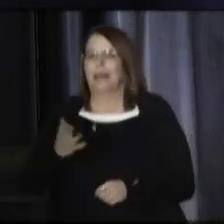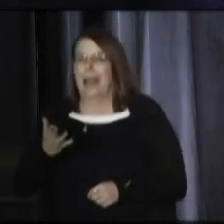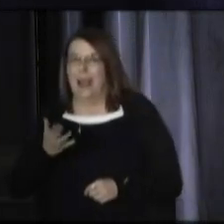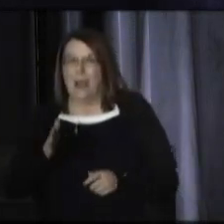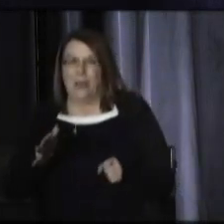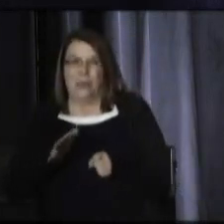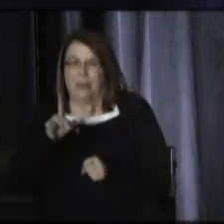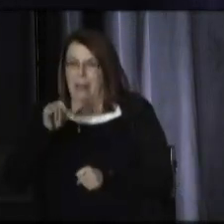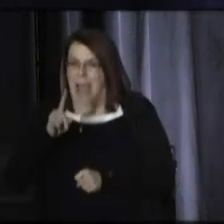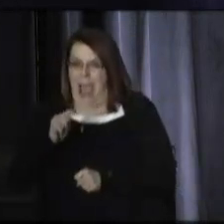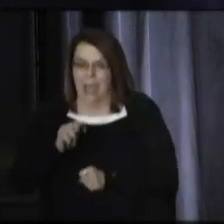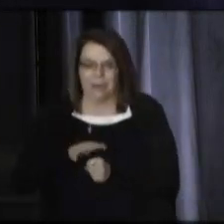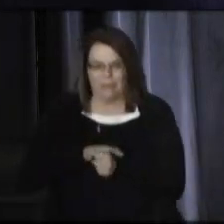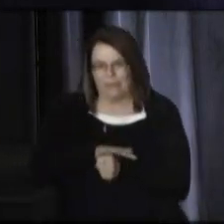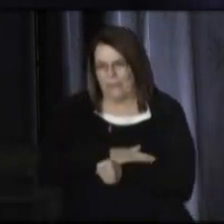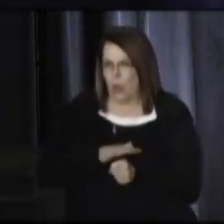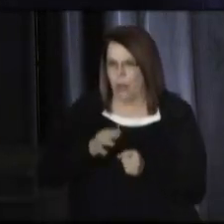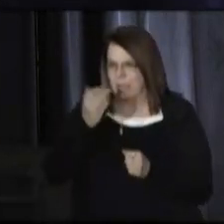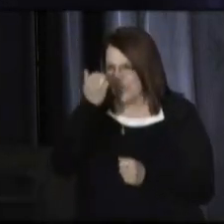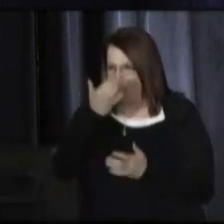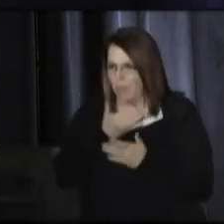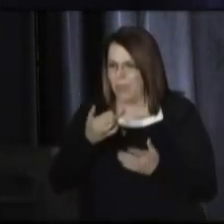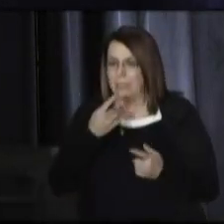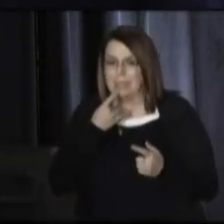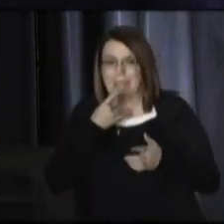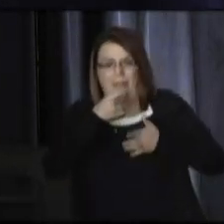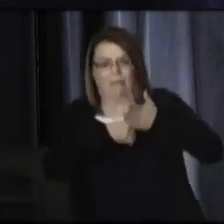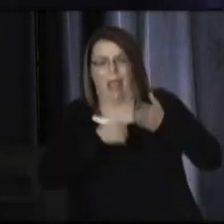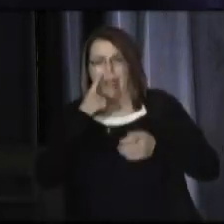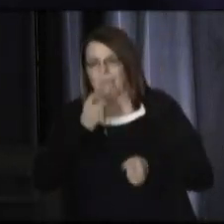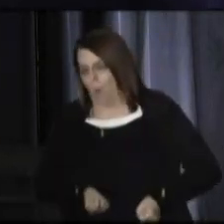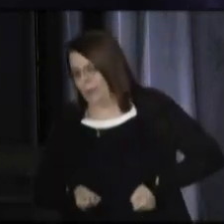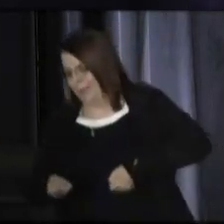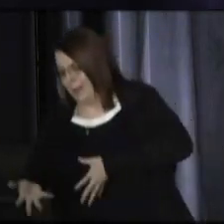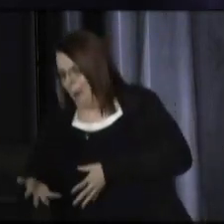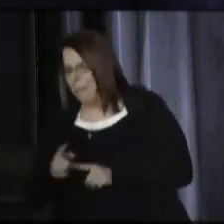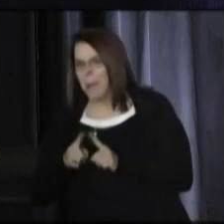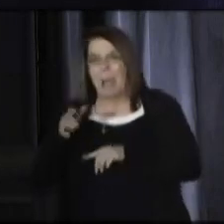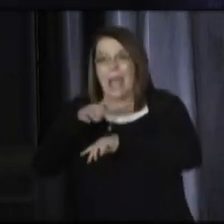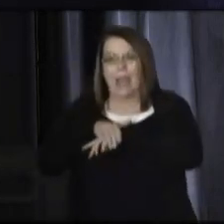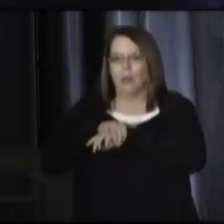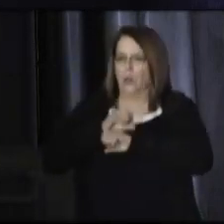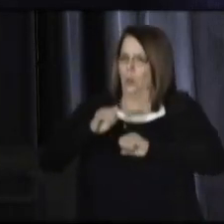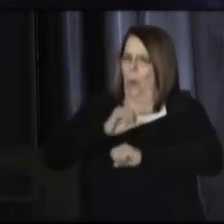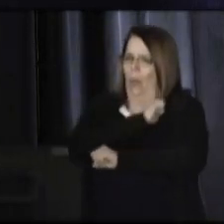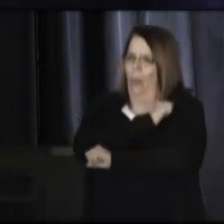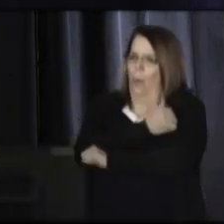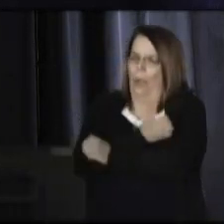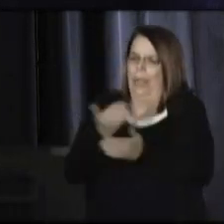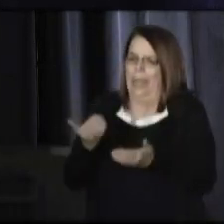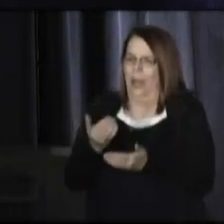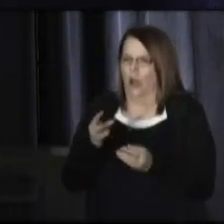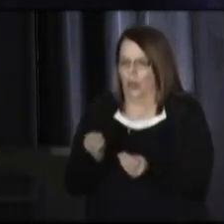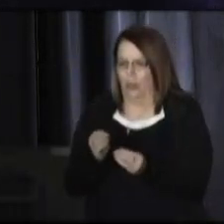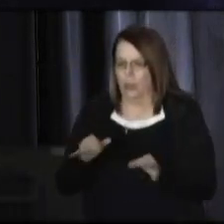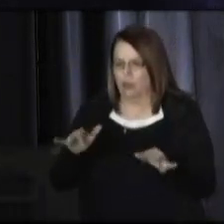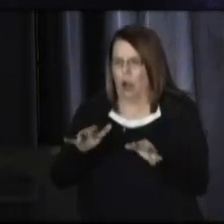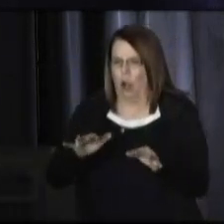hoped they'd at least be free. Momo laughed at me. She pointed at herself and said, here, these are hips, everyone has